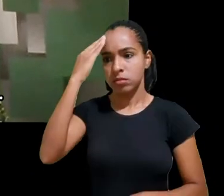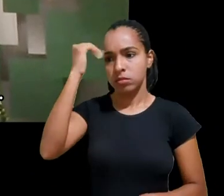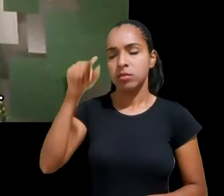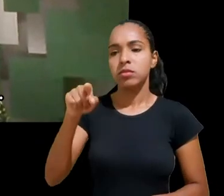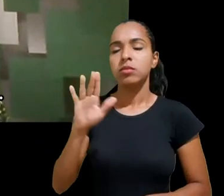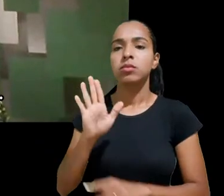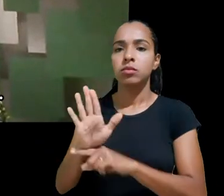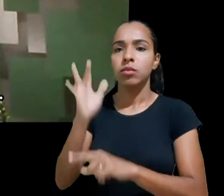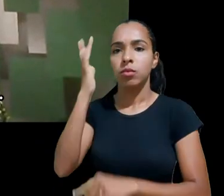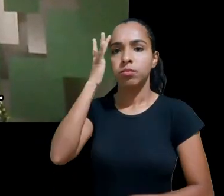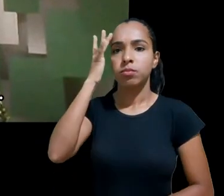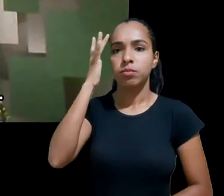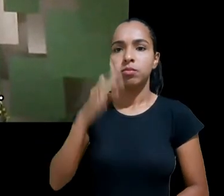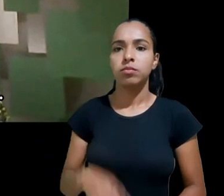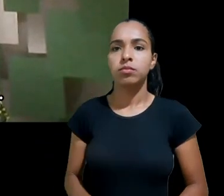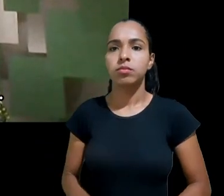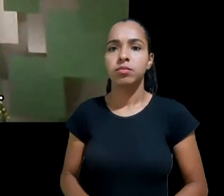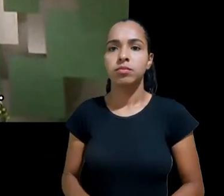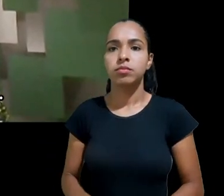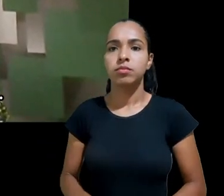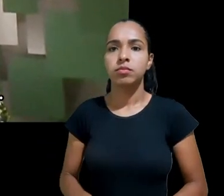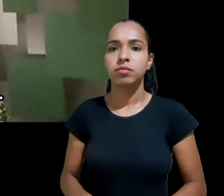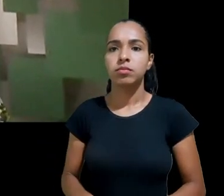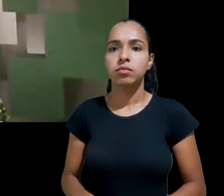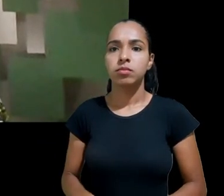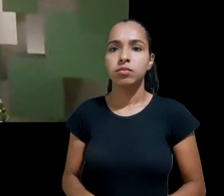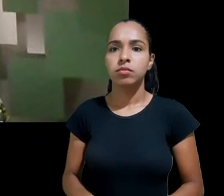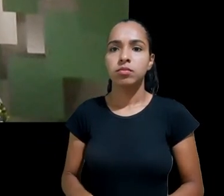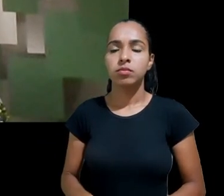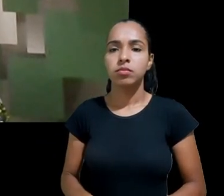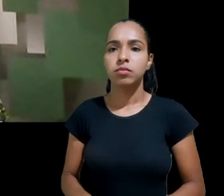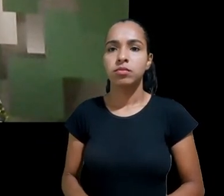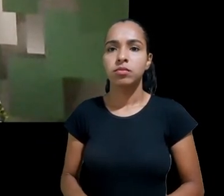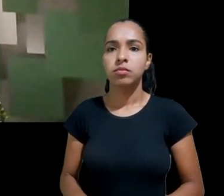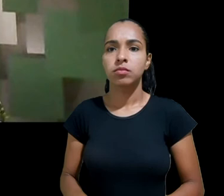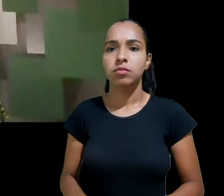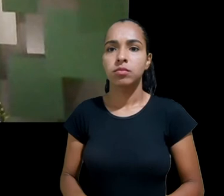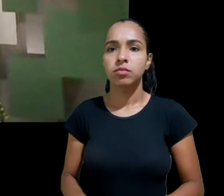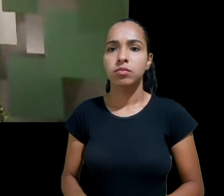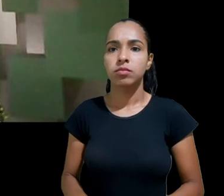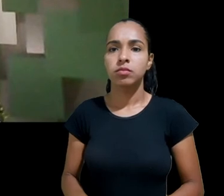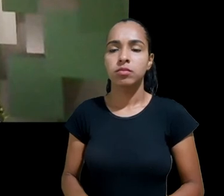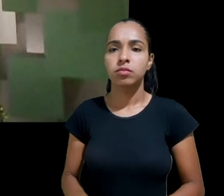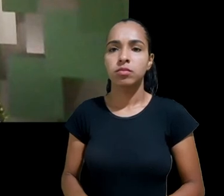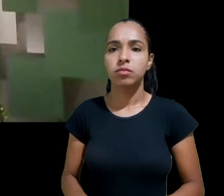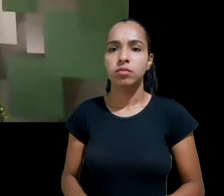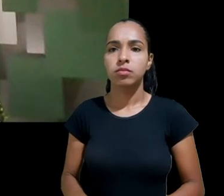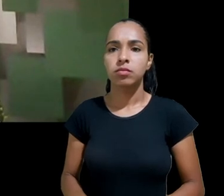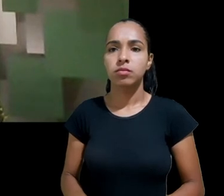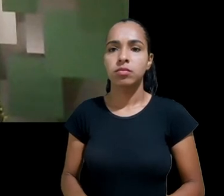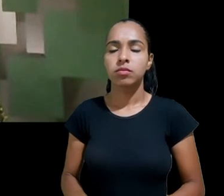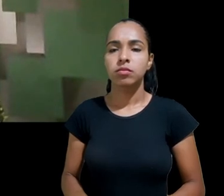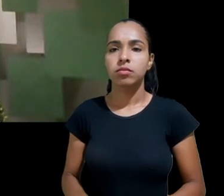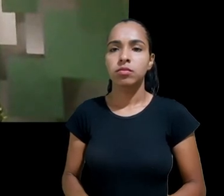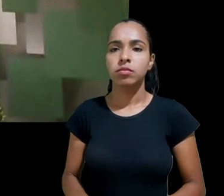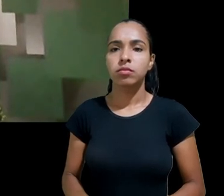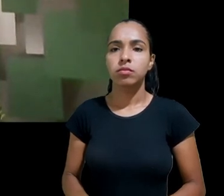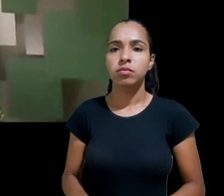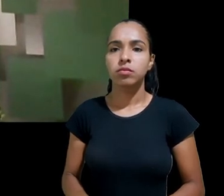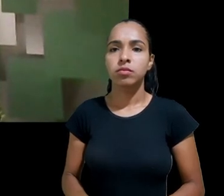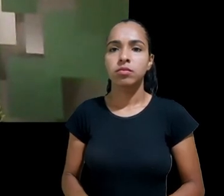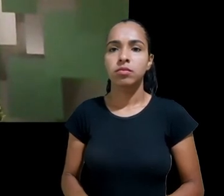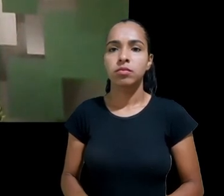what to do uh in in the long run and uh i think to also look at it from